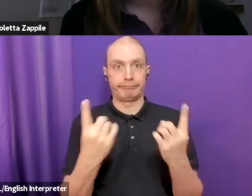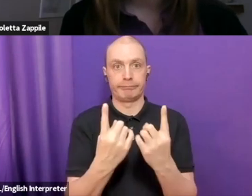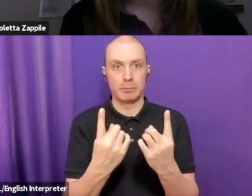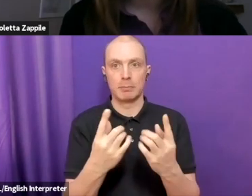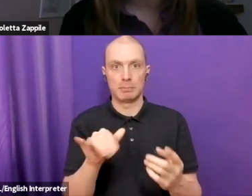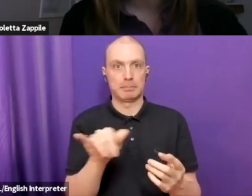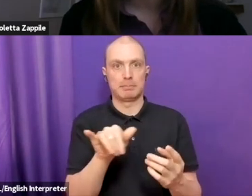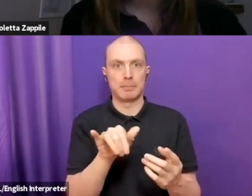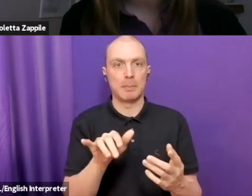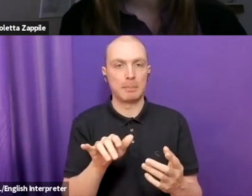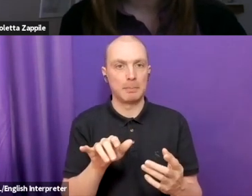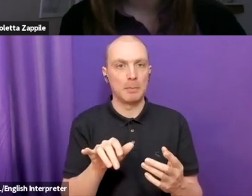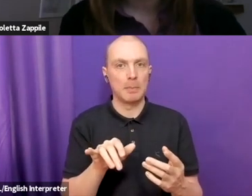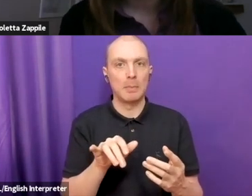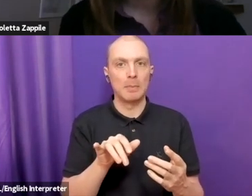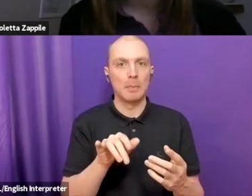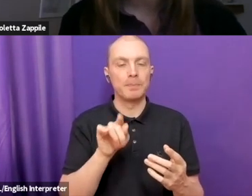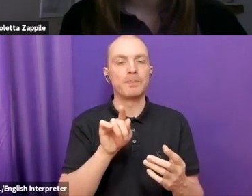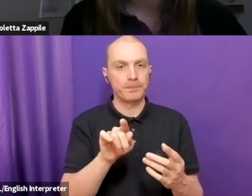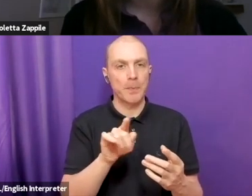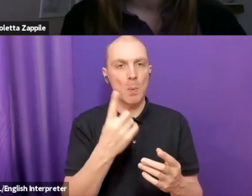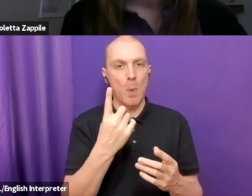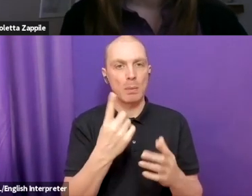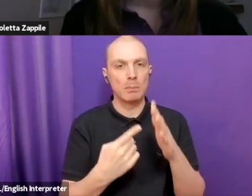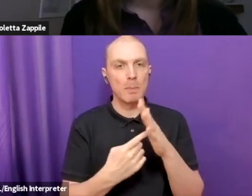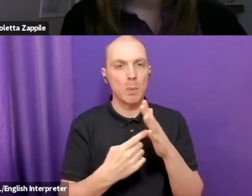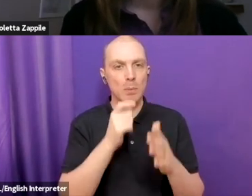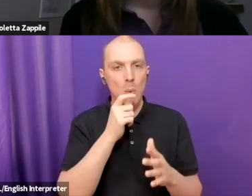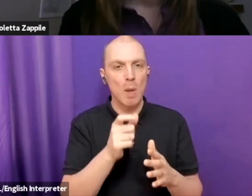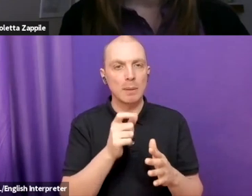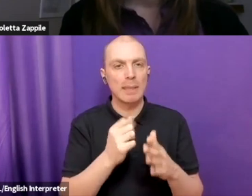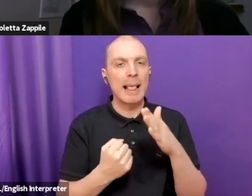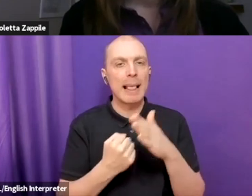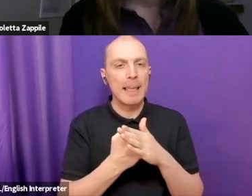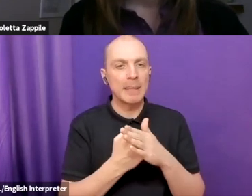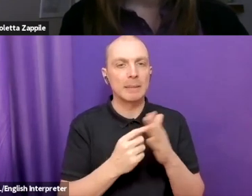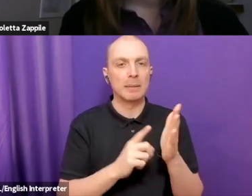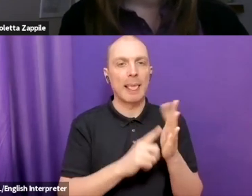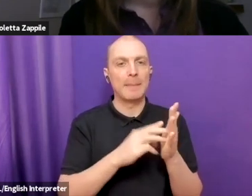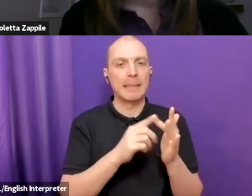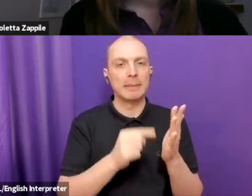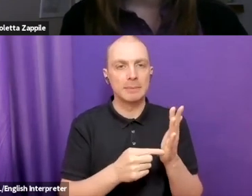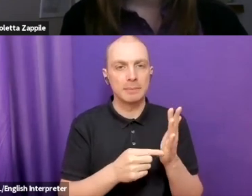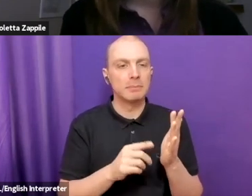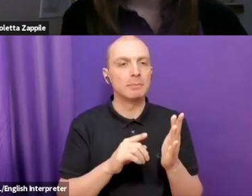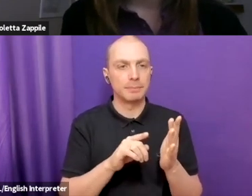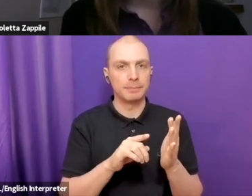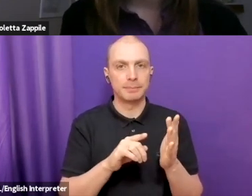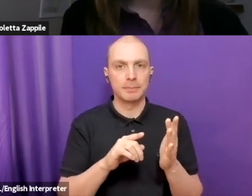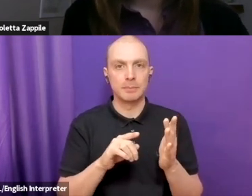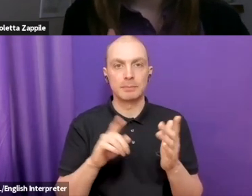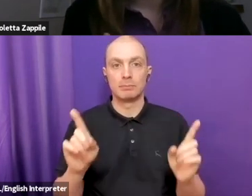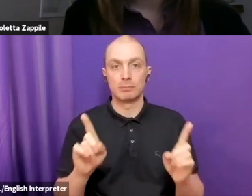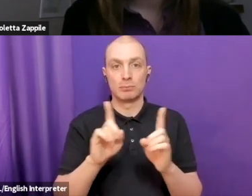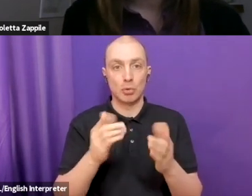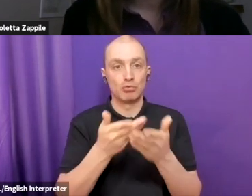two. It's about the word limit that you have available. The joint submission,